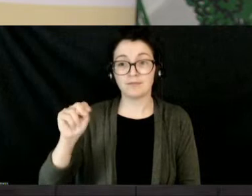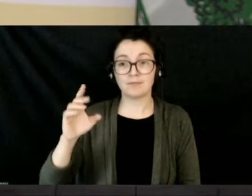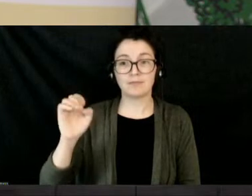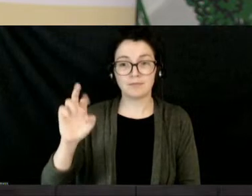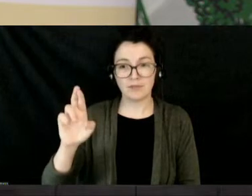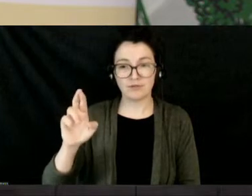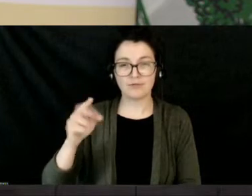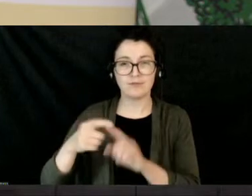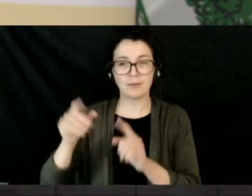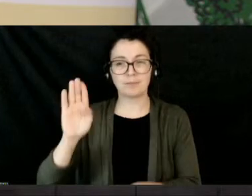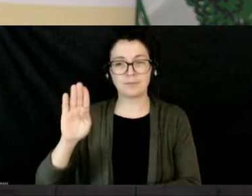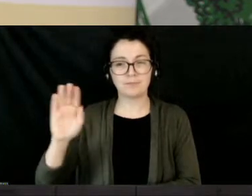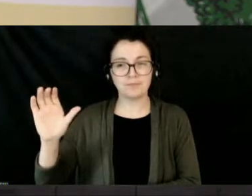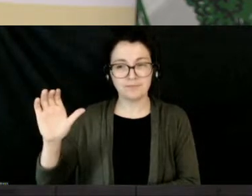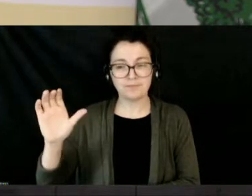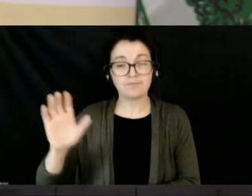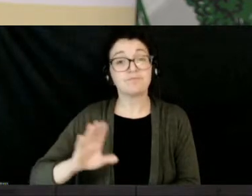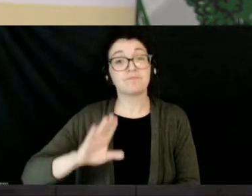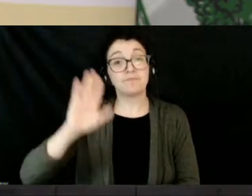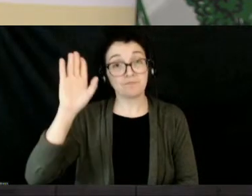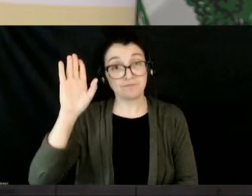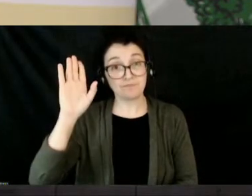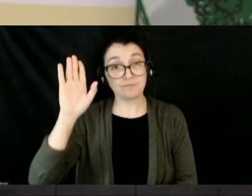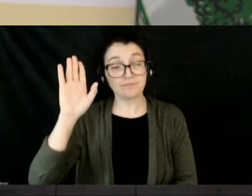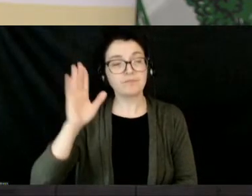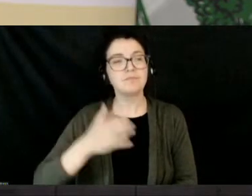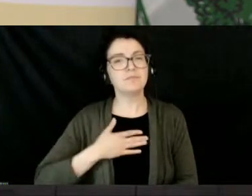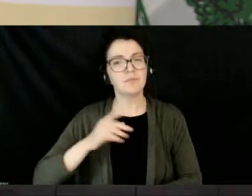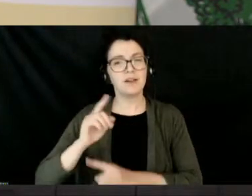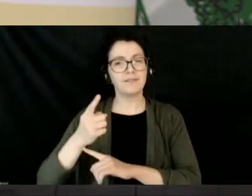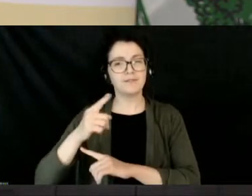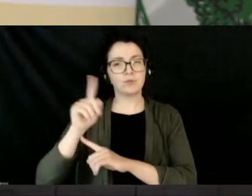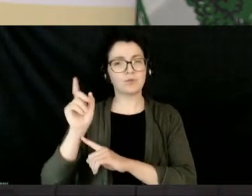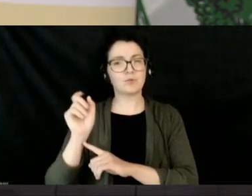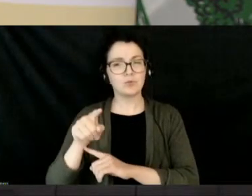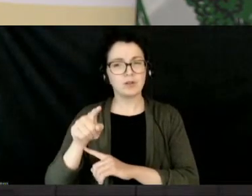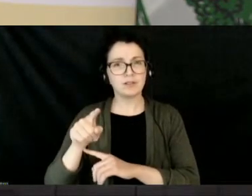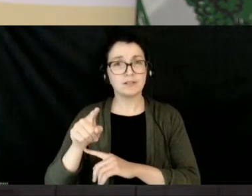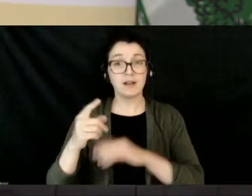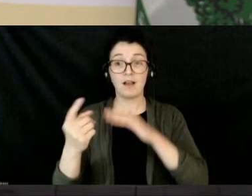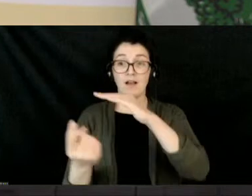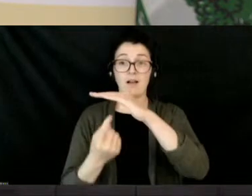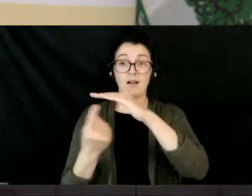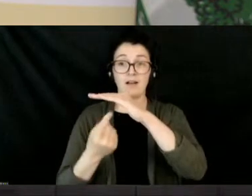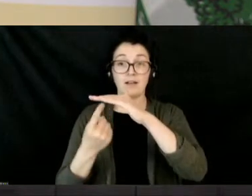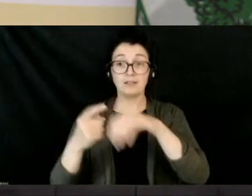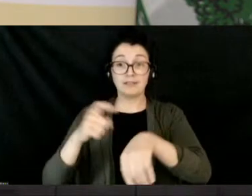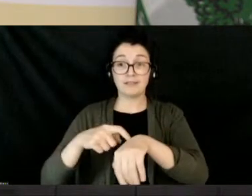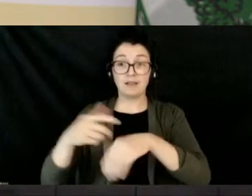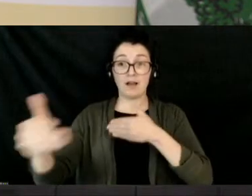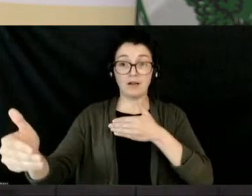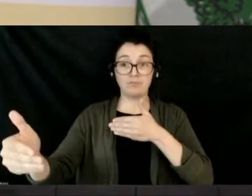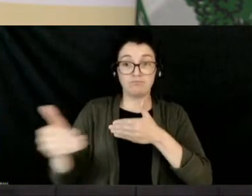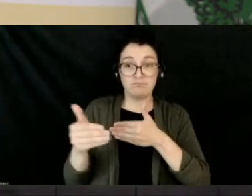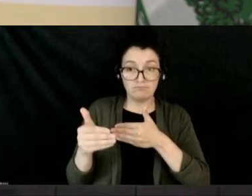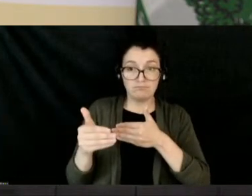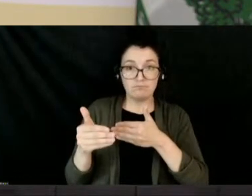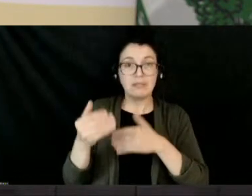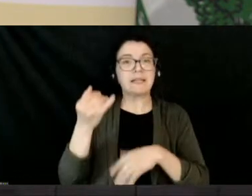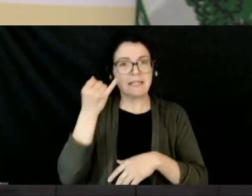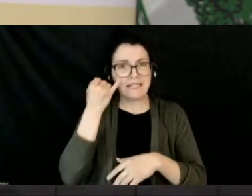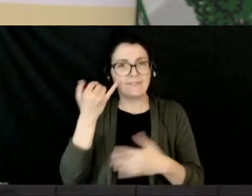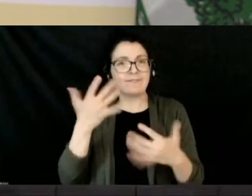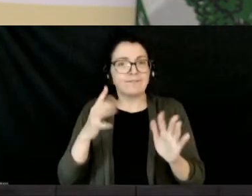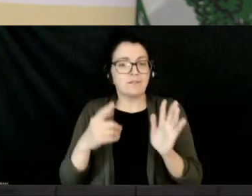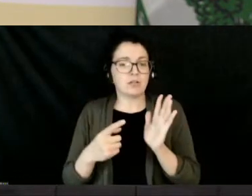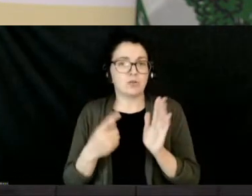Hi there. Yes, my first question is about the shorter isolation period that was mentioned for those who are partially vaccinated. I was just